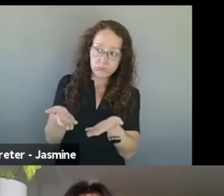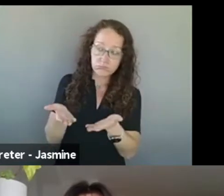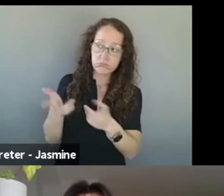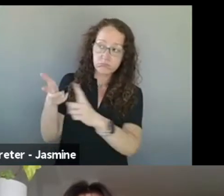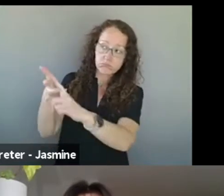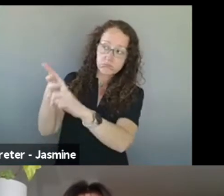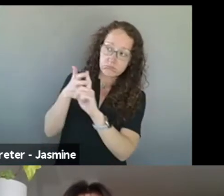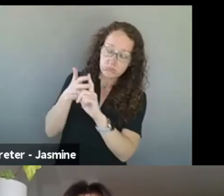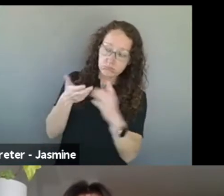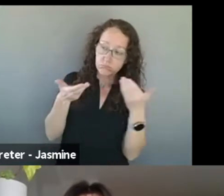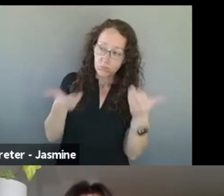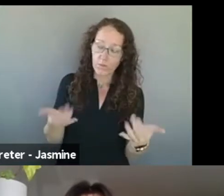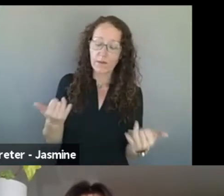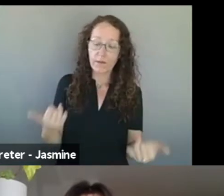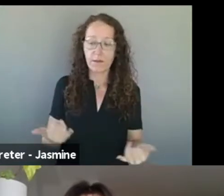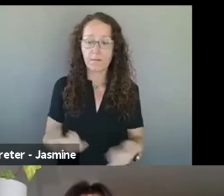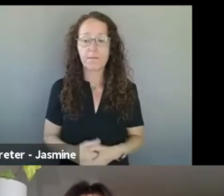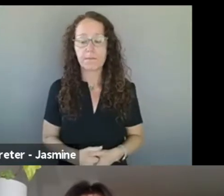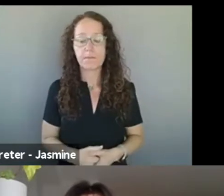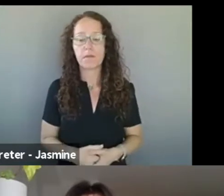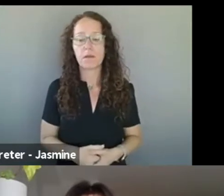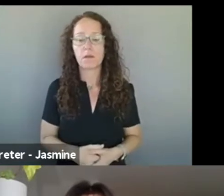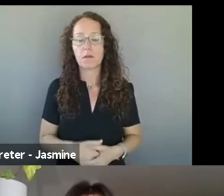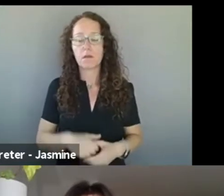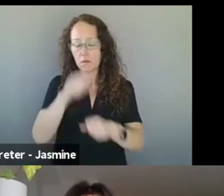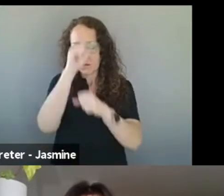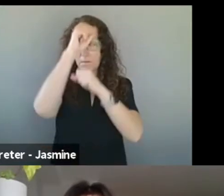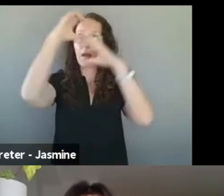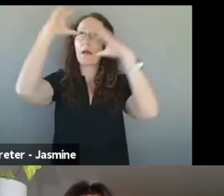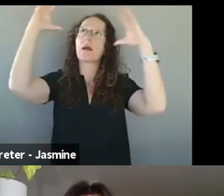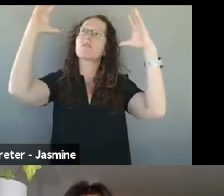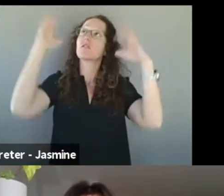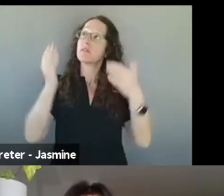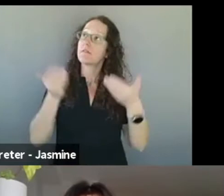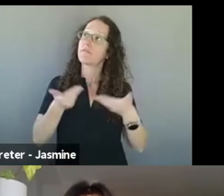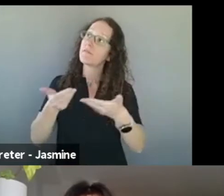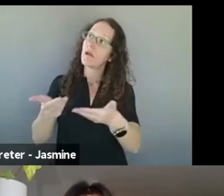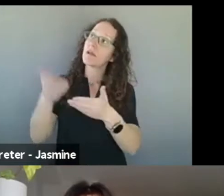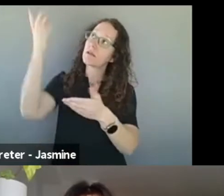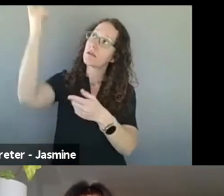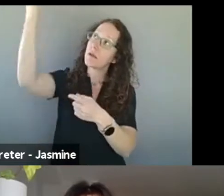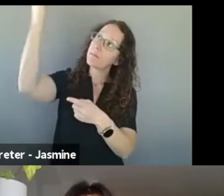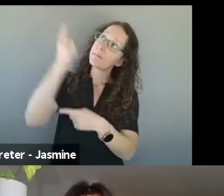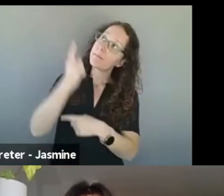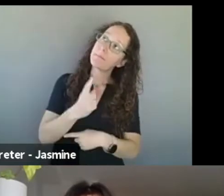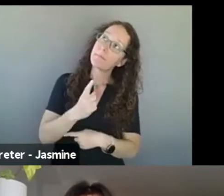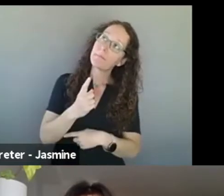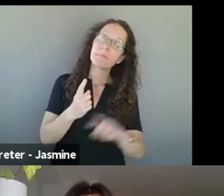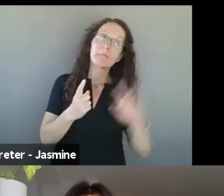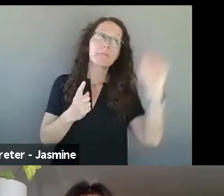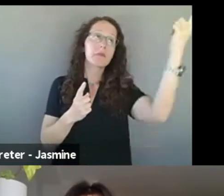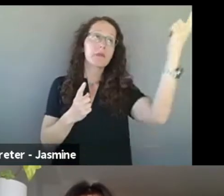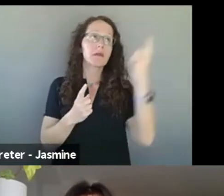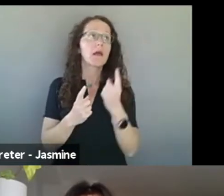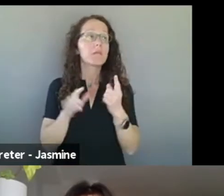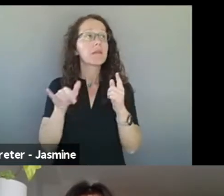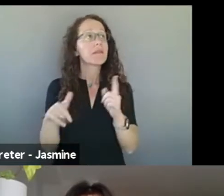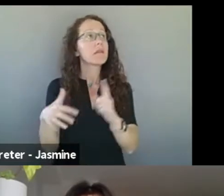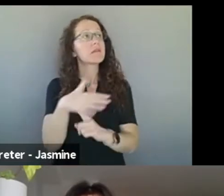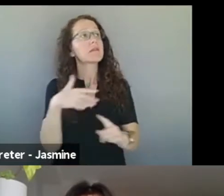And I want you to just really imagine inviting them in. Come with me to this safe